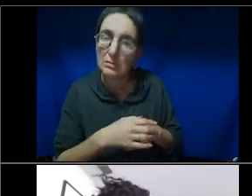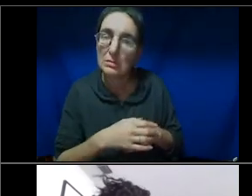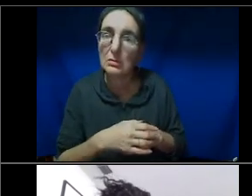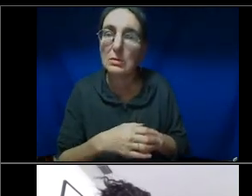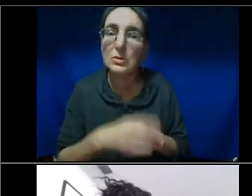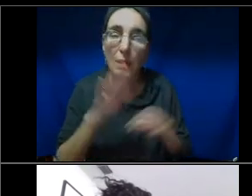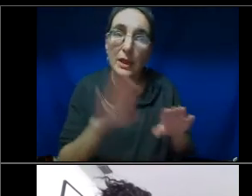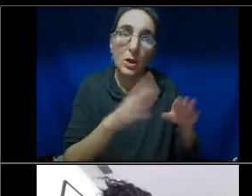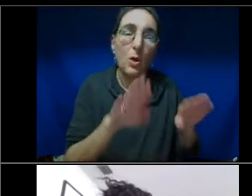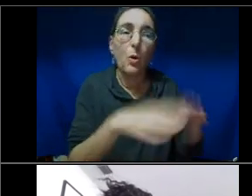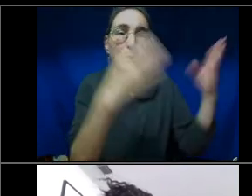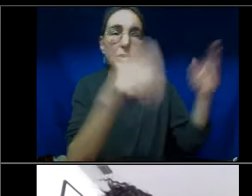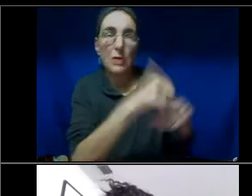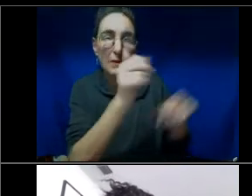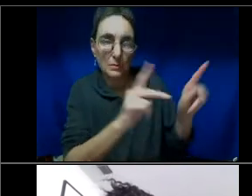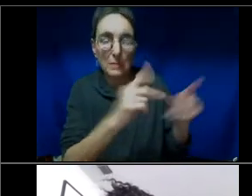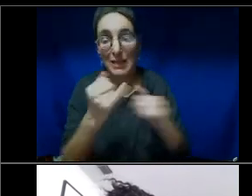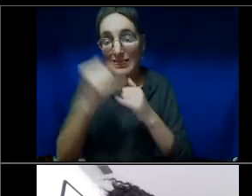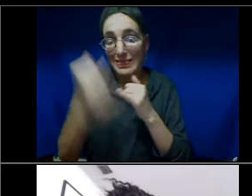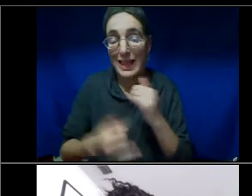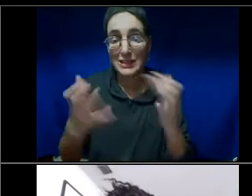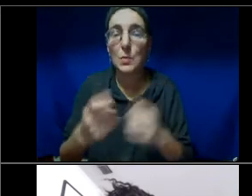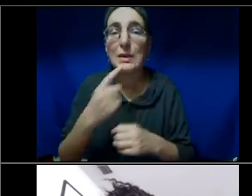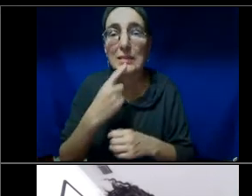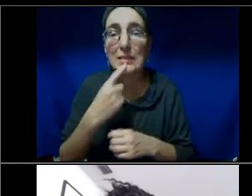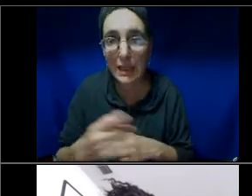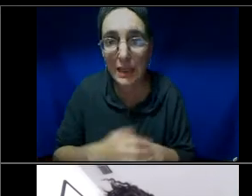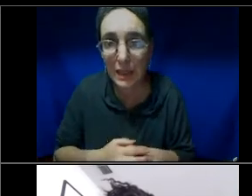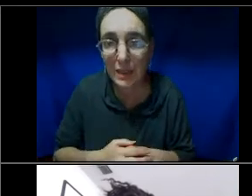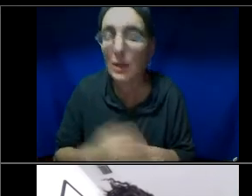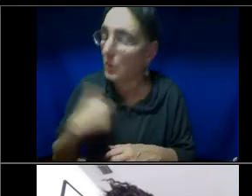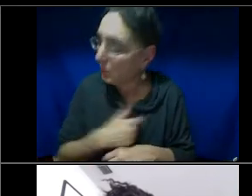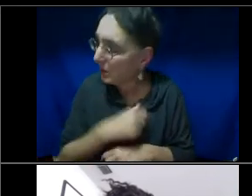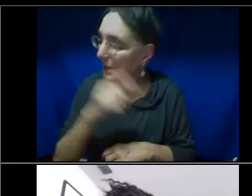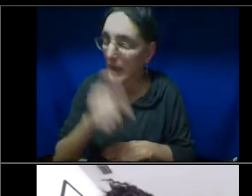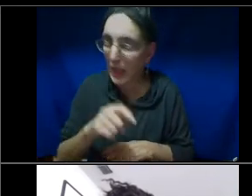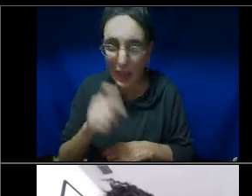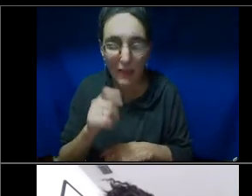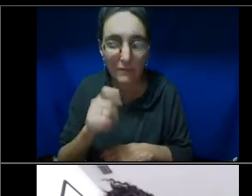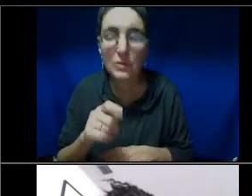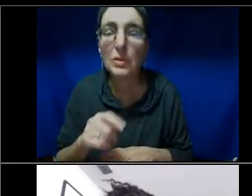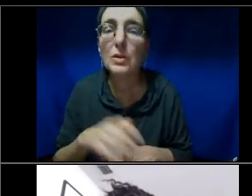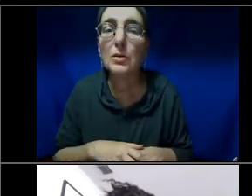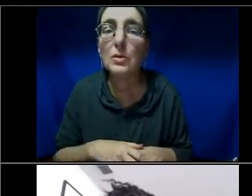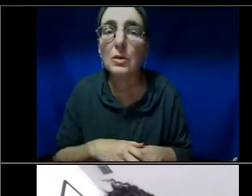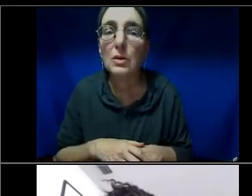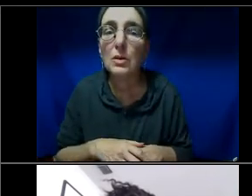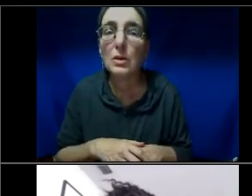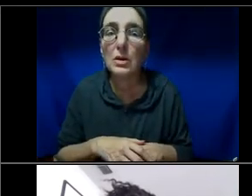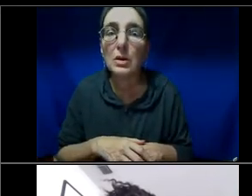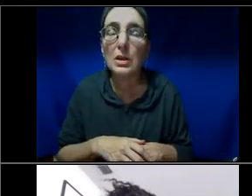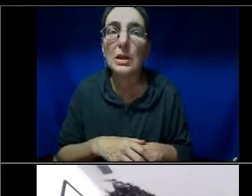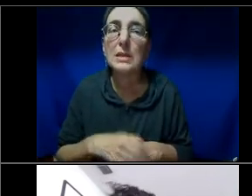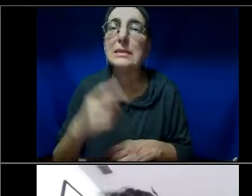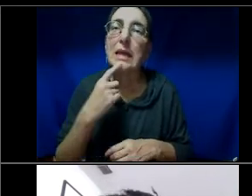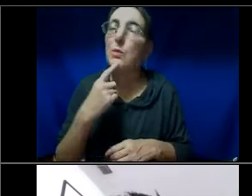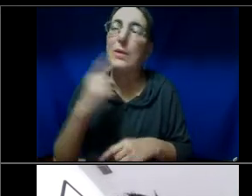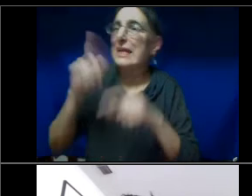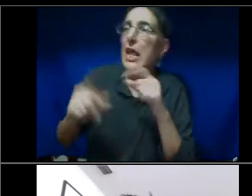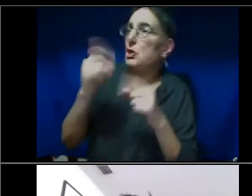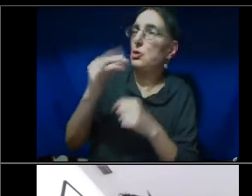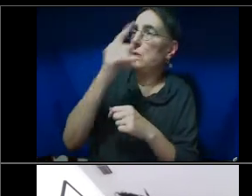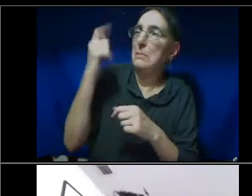thing I wanted to say was that it's going to have to, it's going to have to take that we dismantle this idea that, oh, we can't do it because of bureaucracy. That doesn't